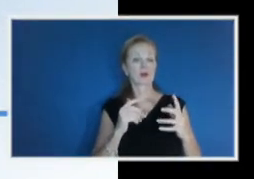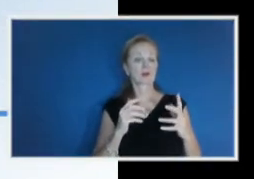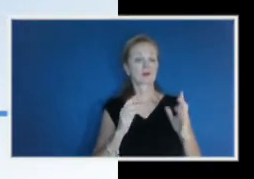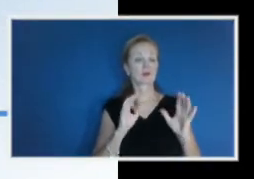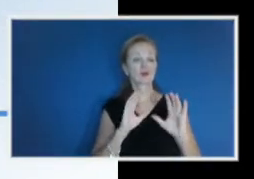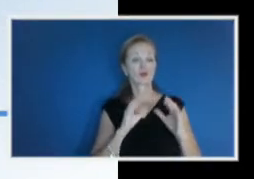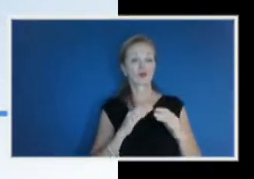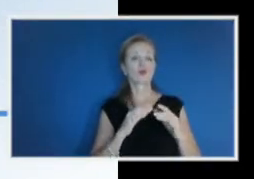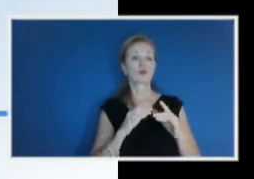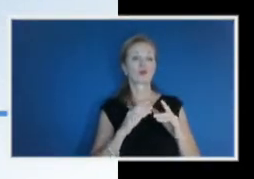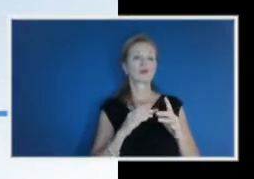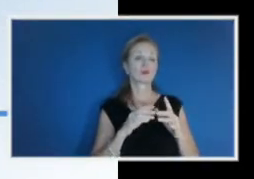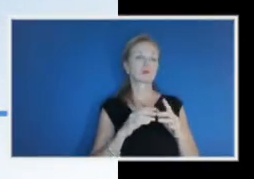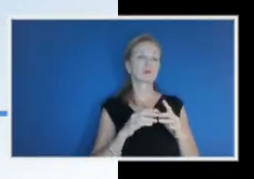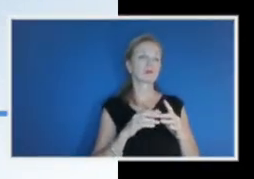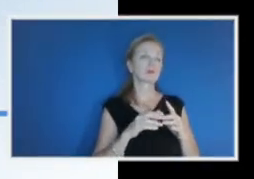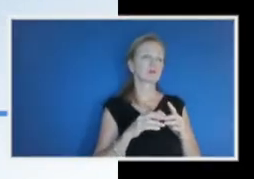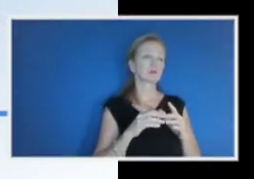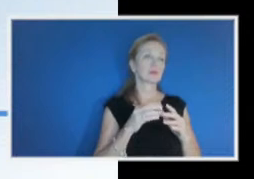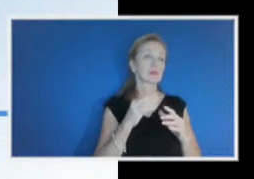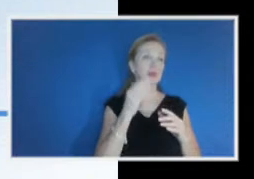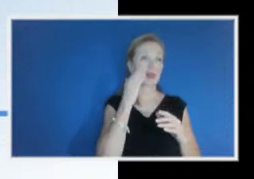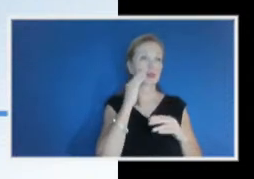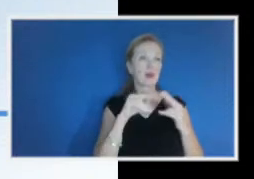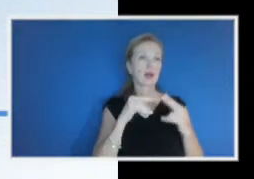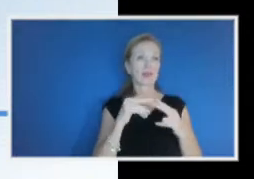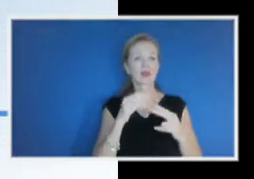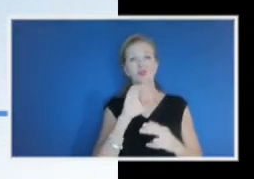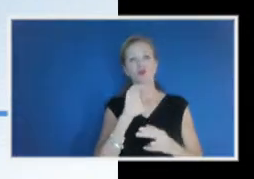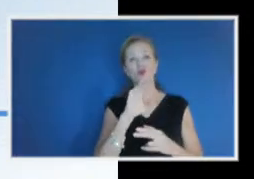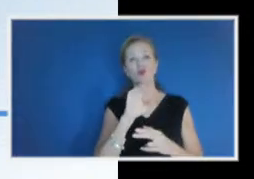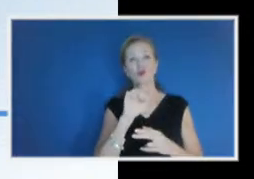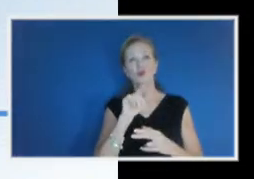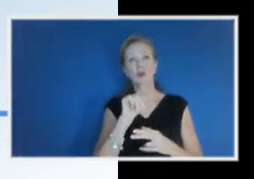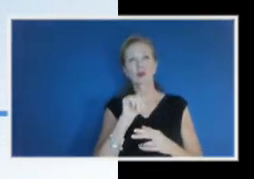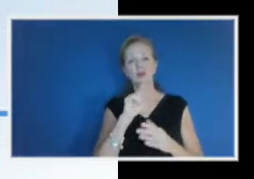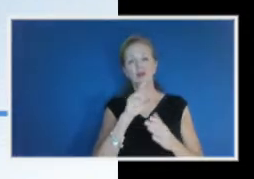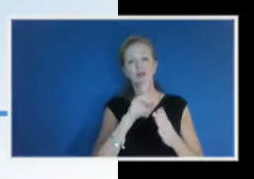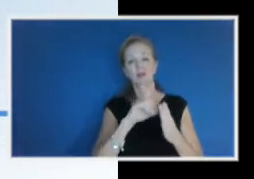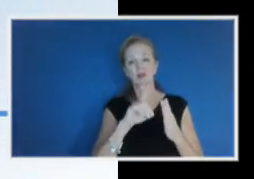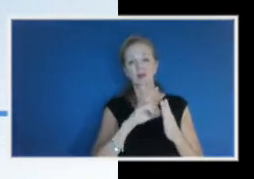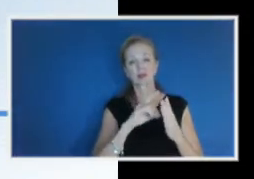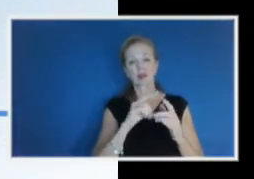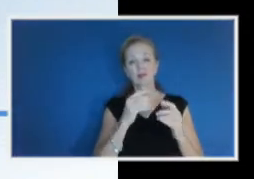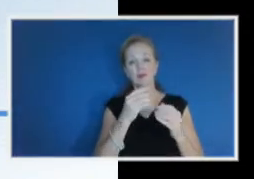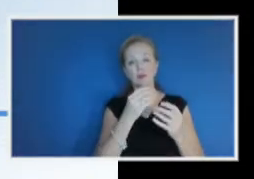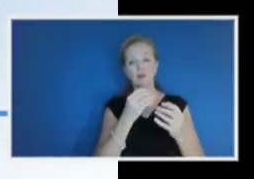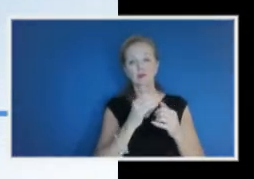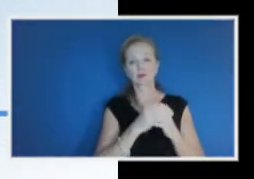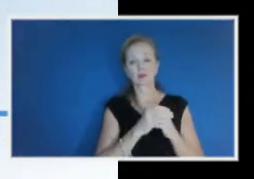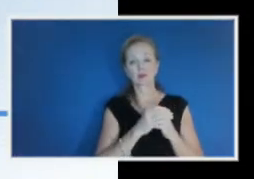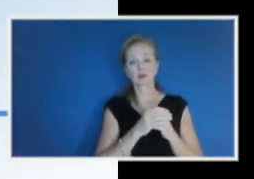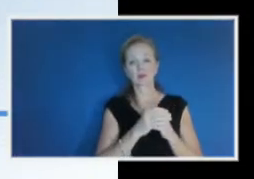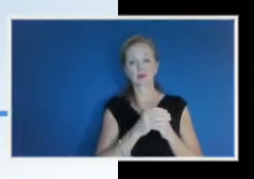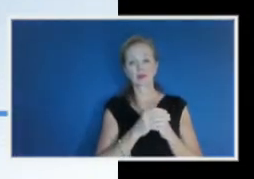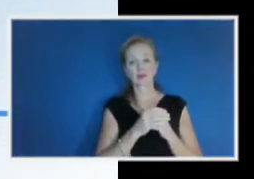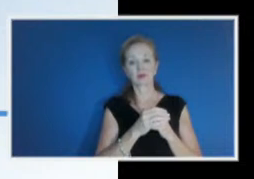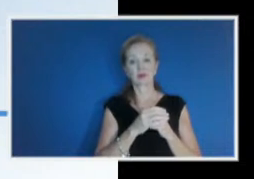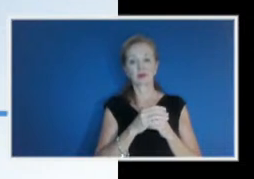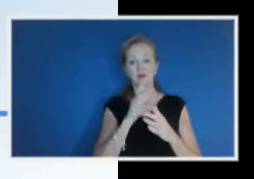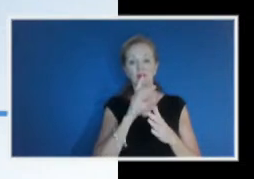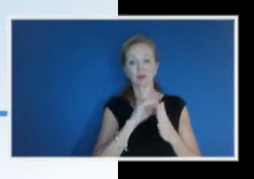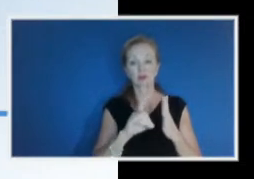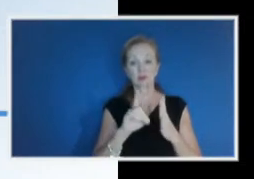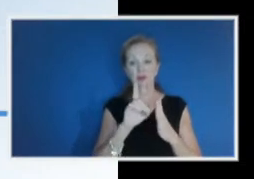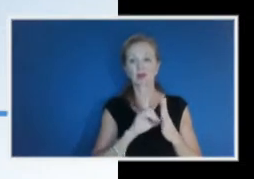credit discrimination. And there's lots of information from the Federal Reserve Board about discrimination